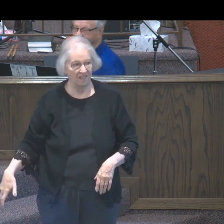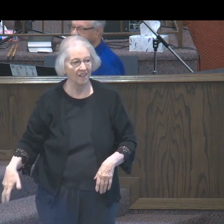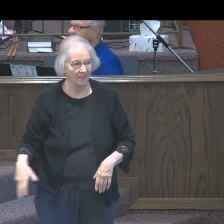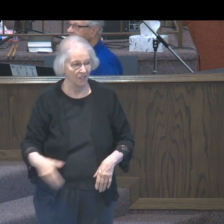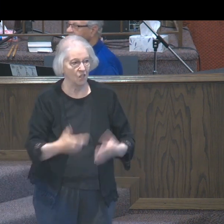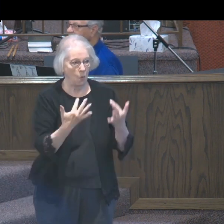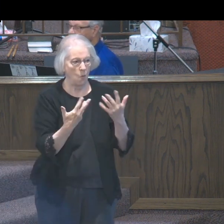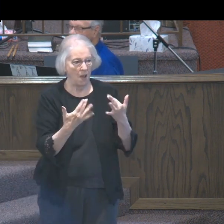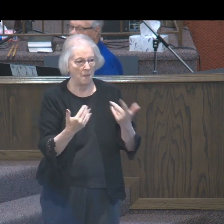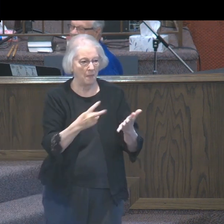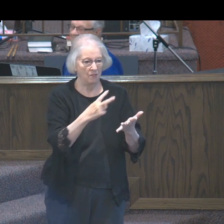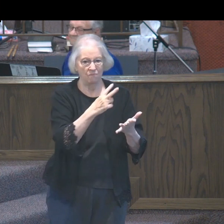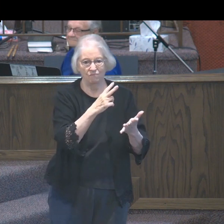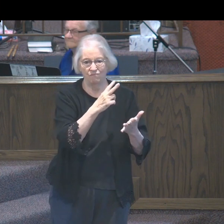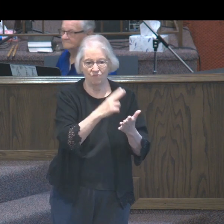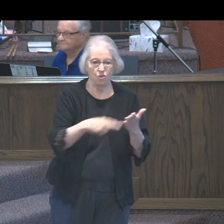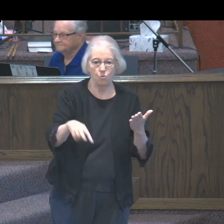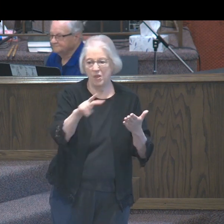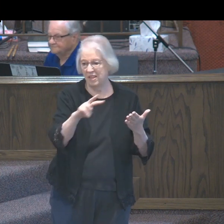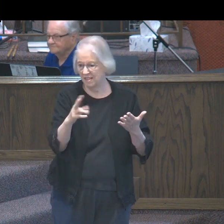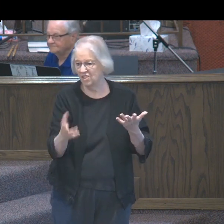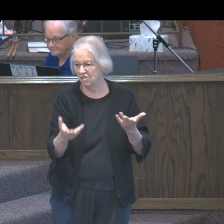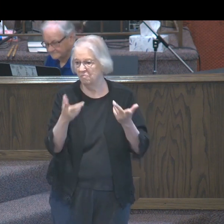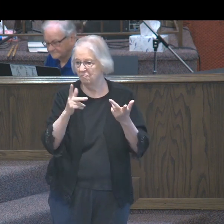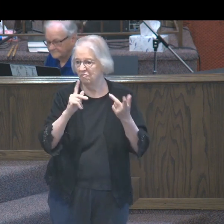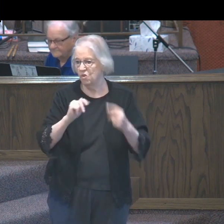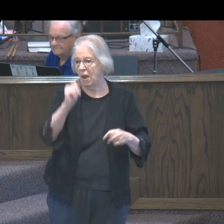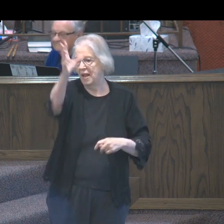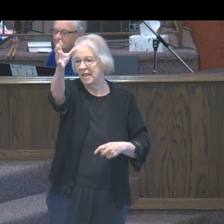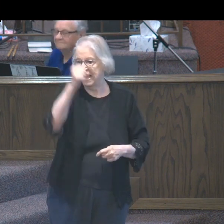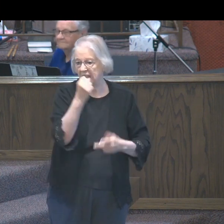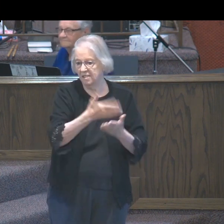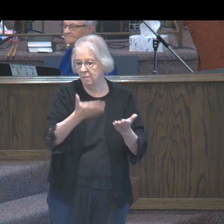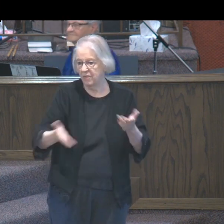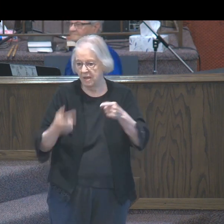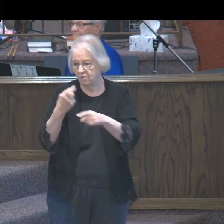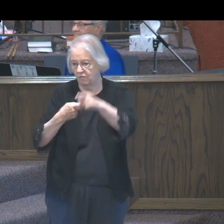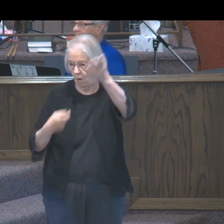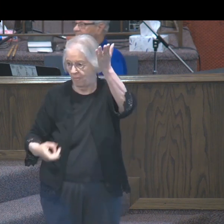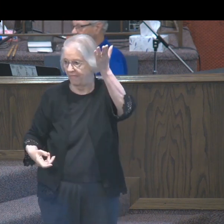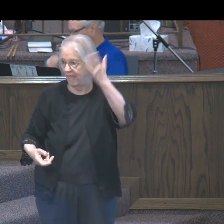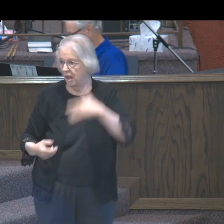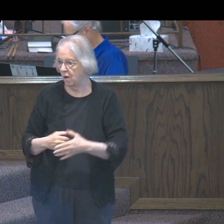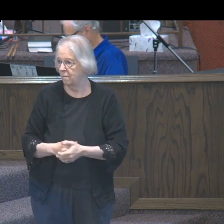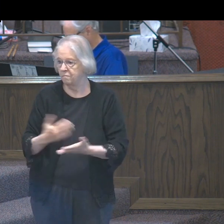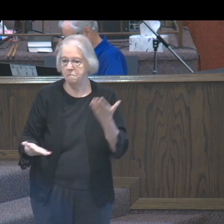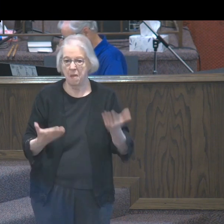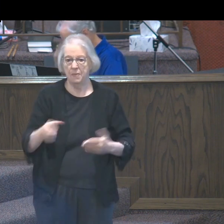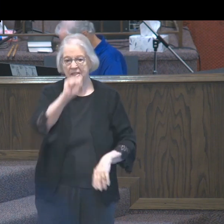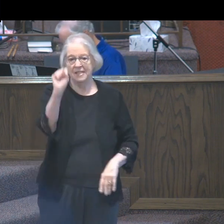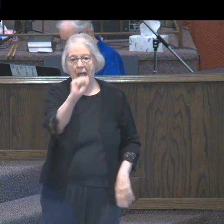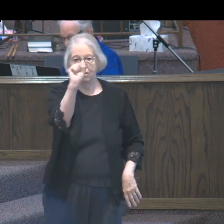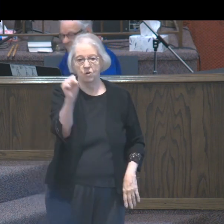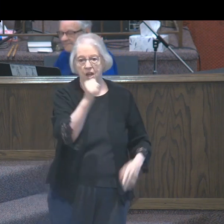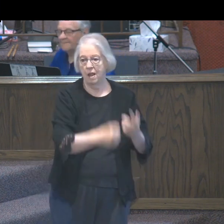be thinking about that and listening for that, and be willing to clear some time probably on a Saturday morning to help